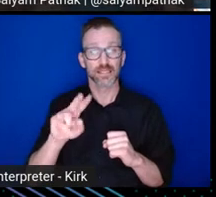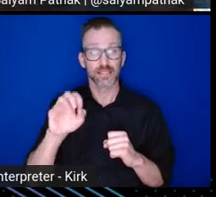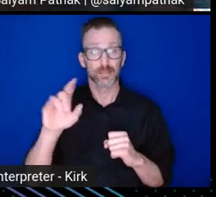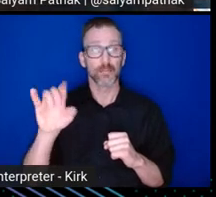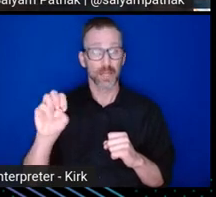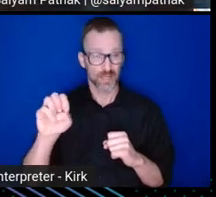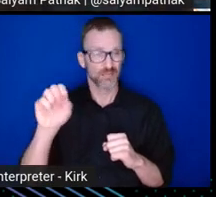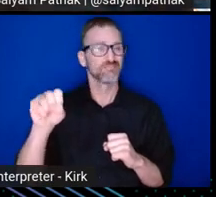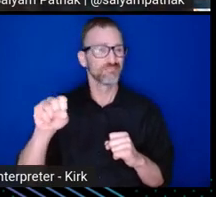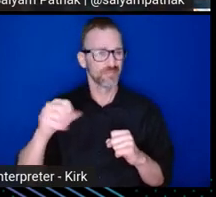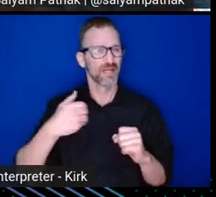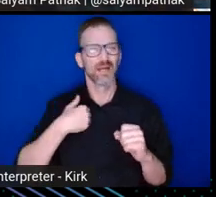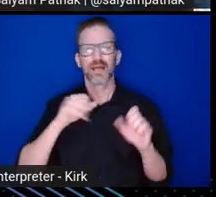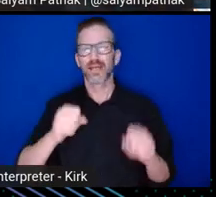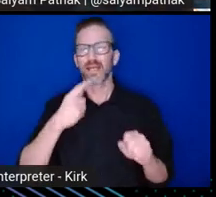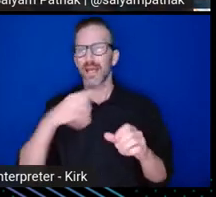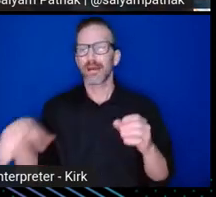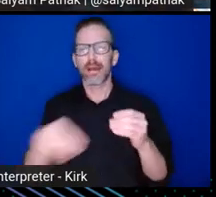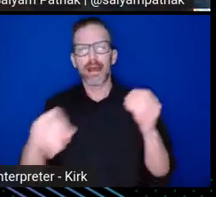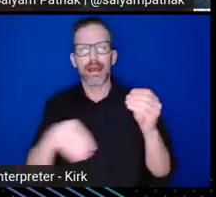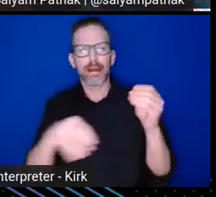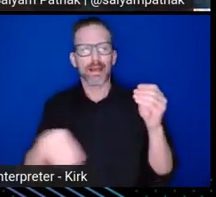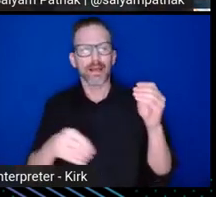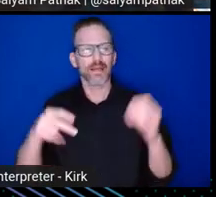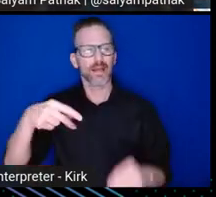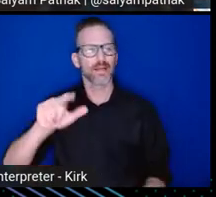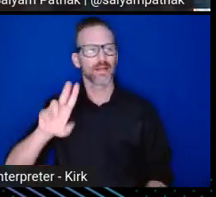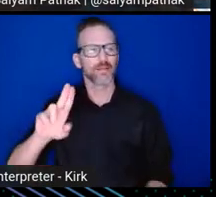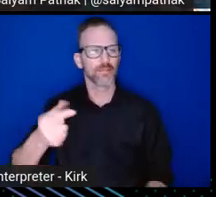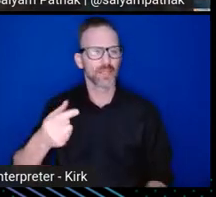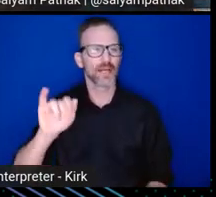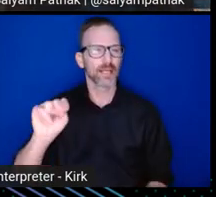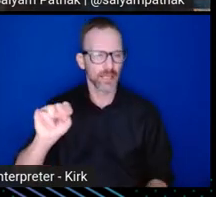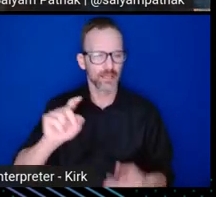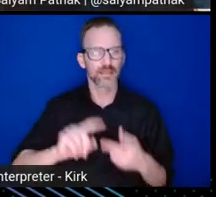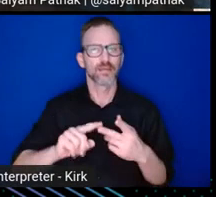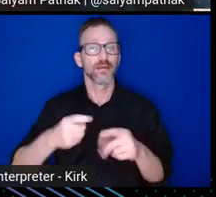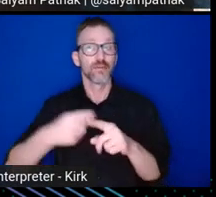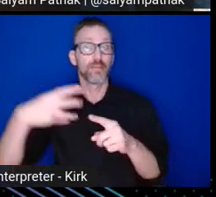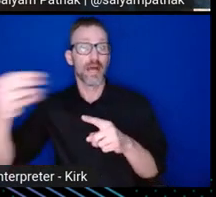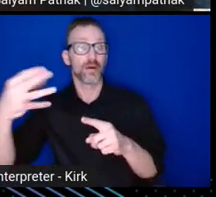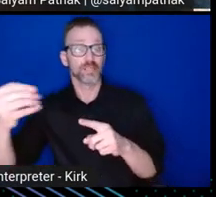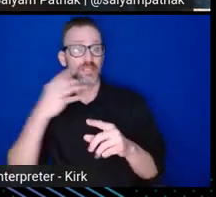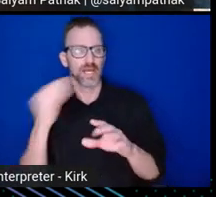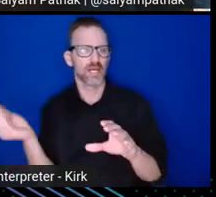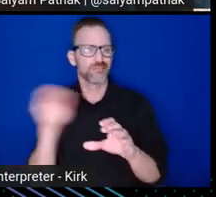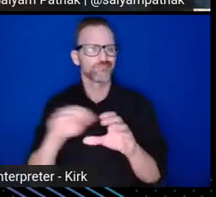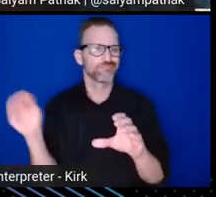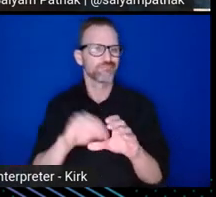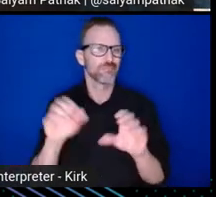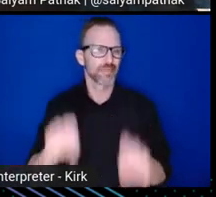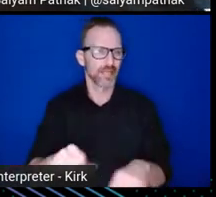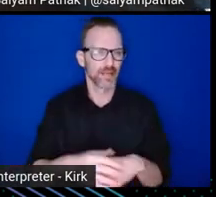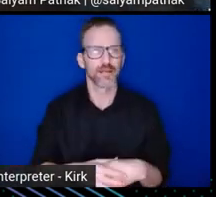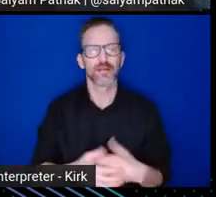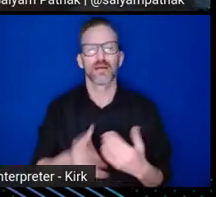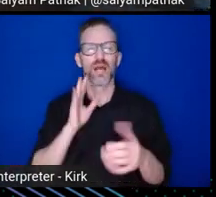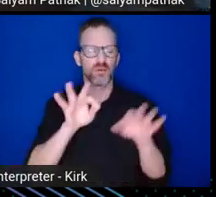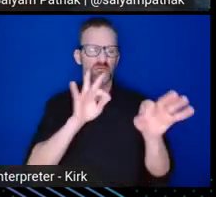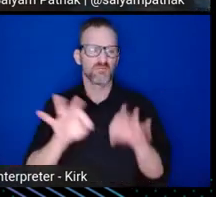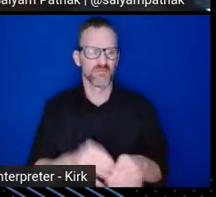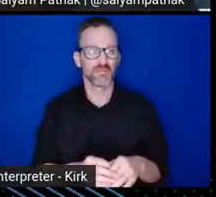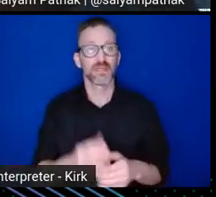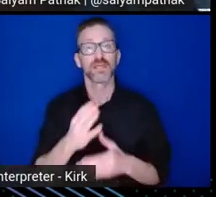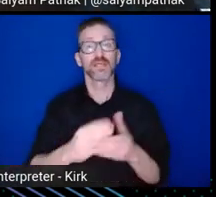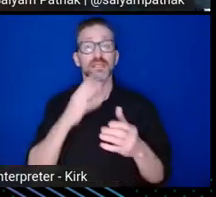has a lot of built-in plugins, and there are plugins that you can use externally. There's a way to do that, documentation to do that. Like you have some of the plugins